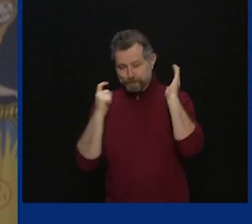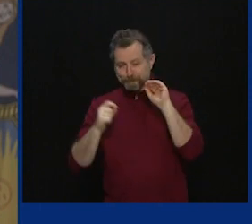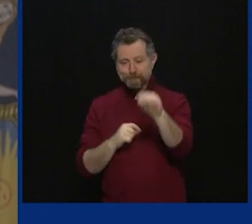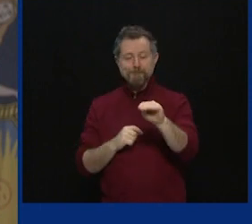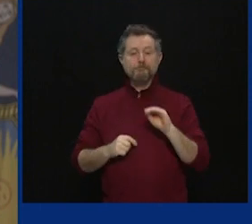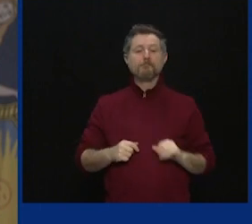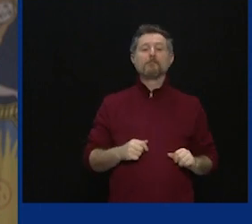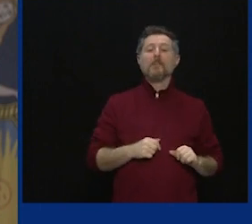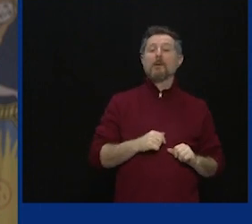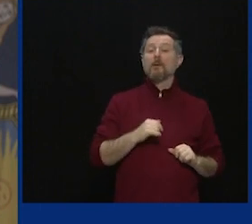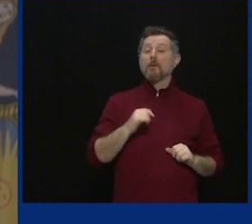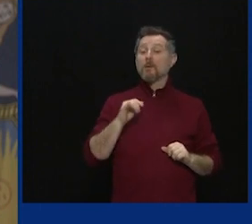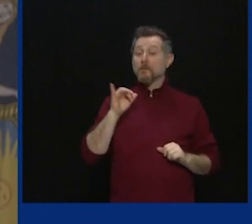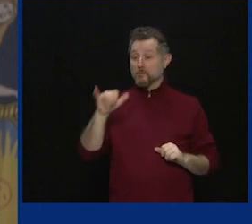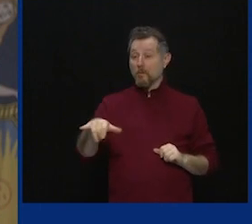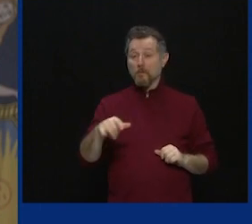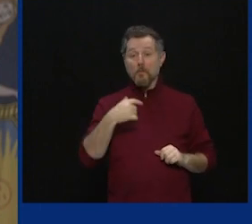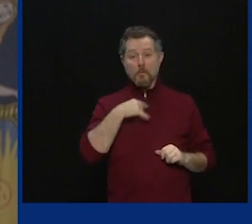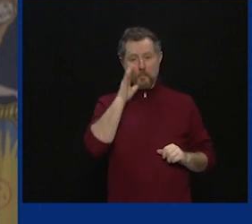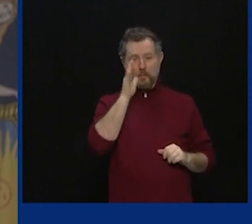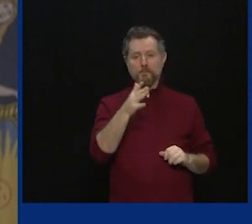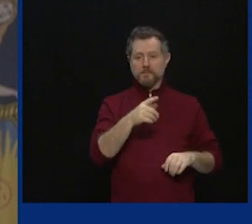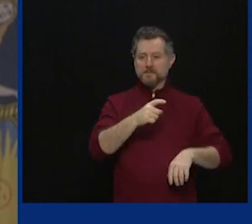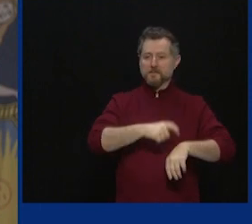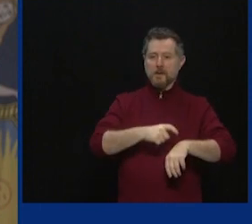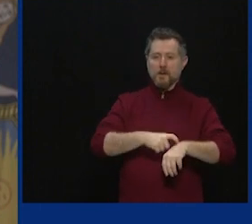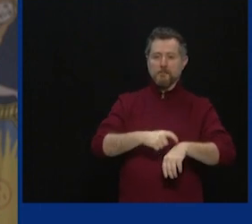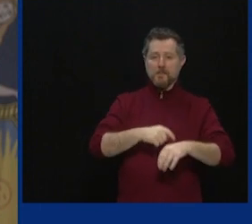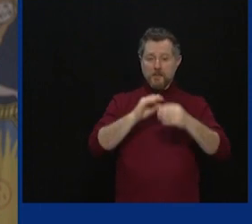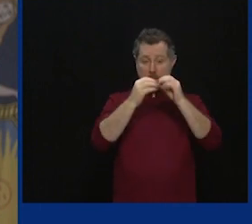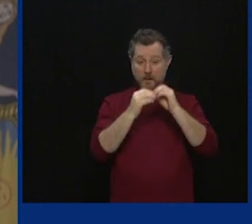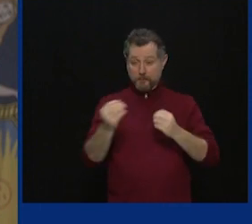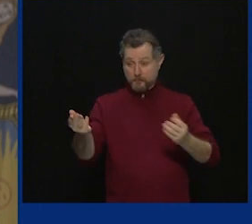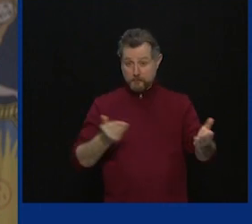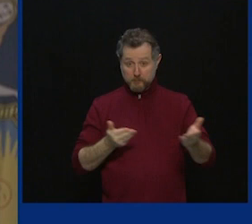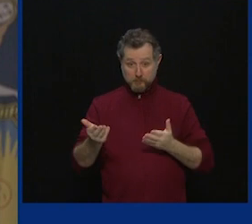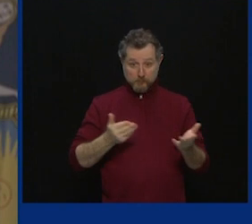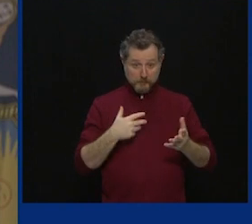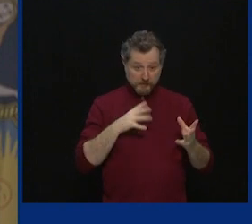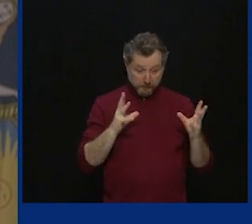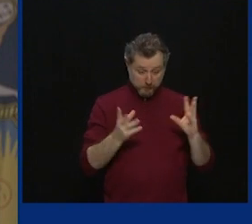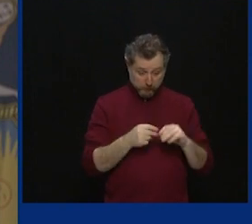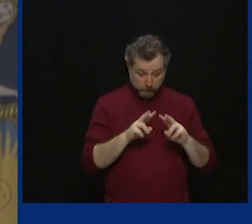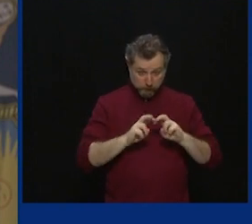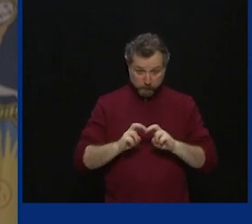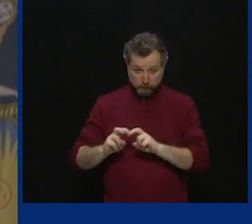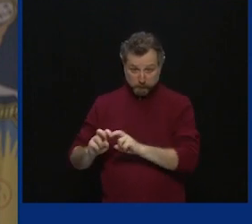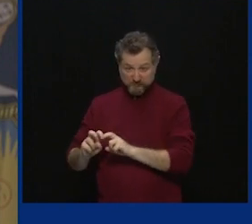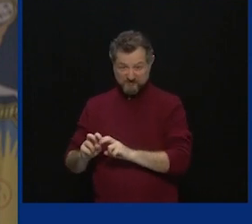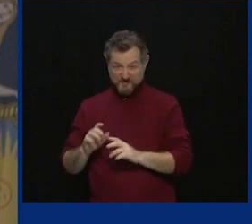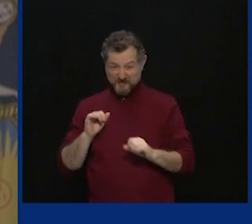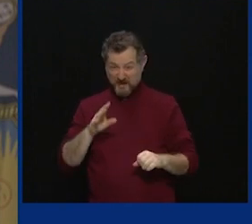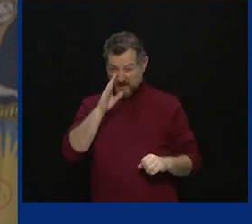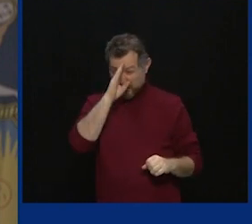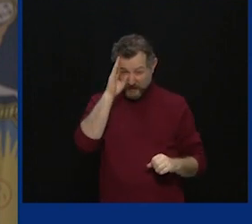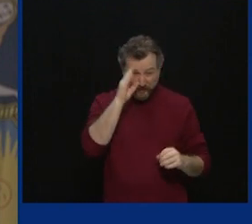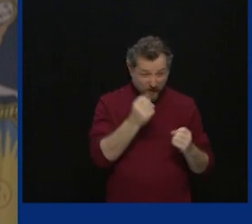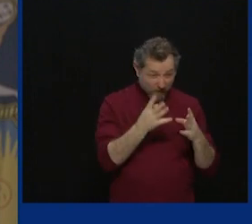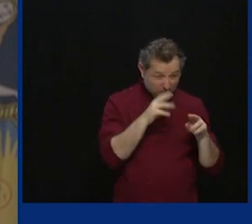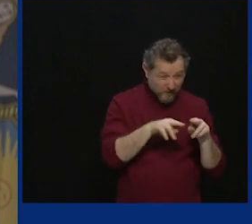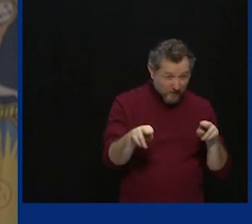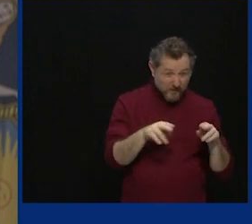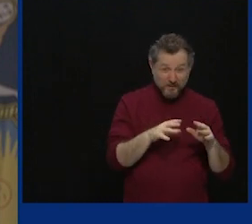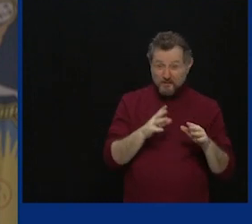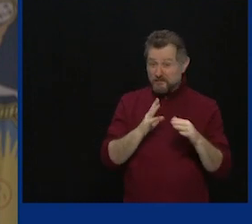of numbers and what happens when we don't make enough of a dent in hospitalizations, that vaccinations are not where I want them to be, and the